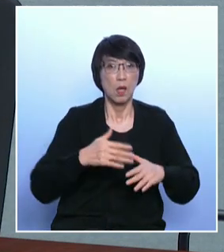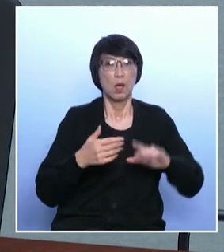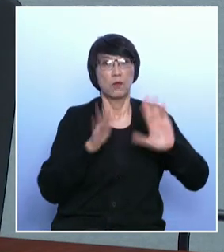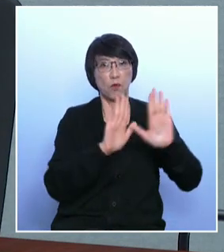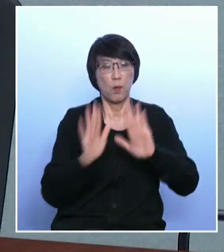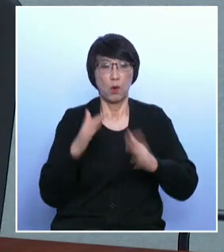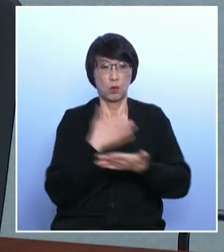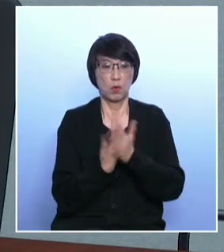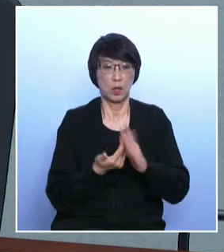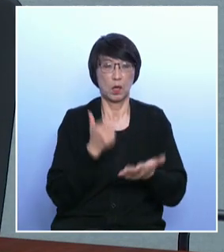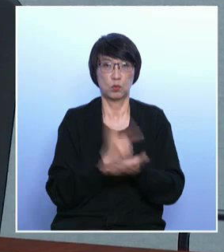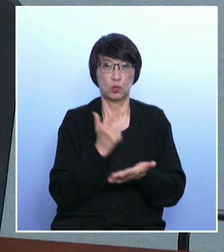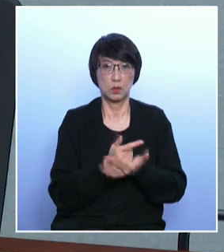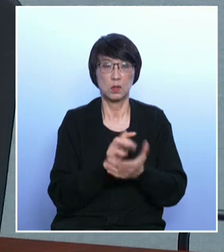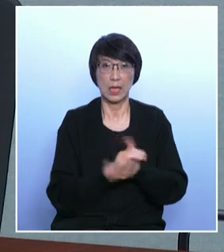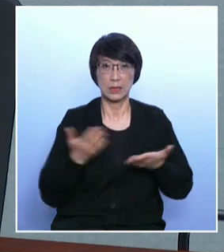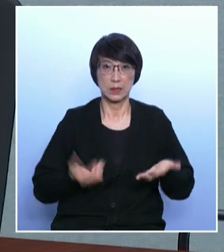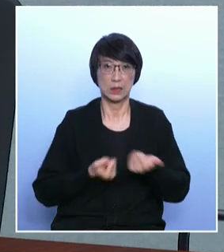students.